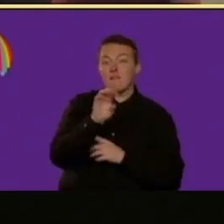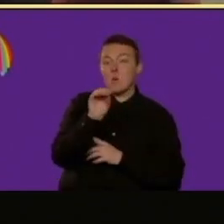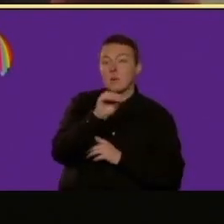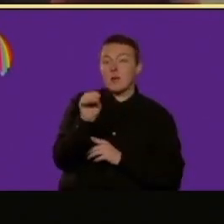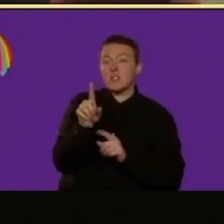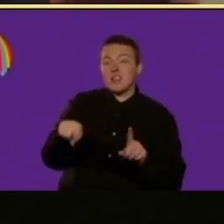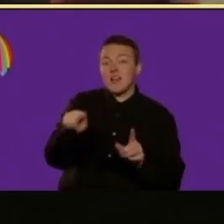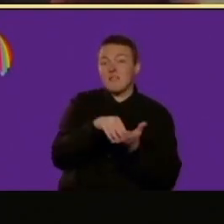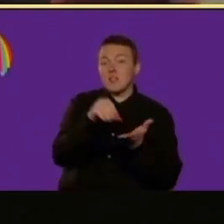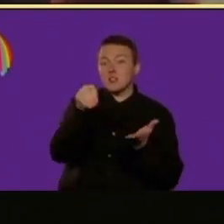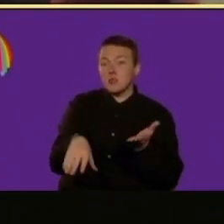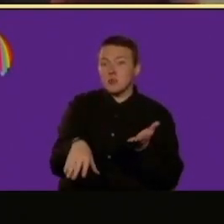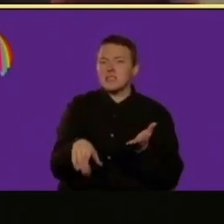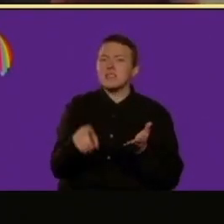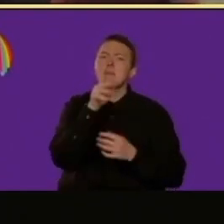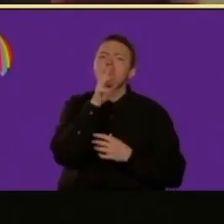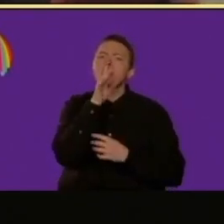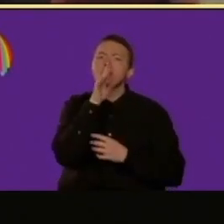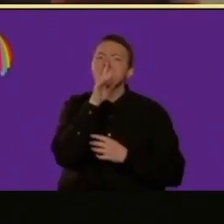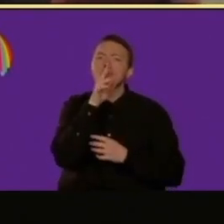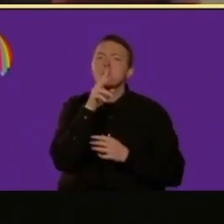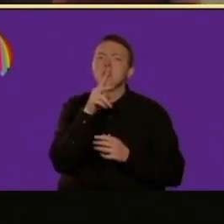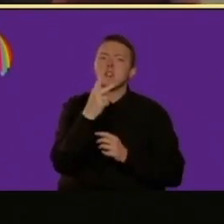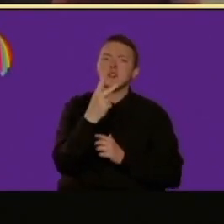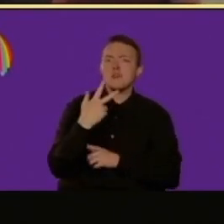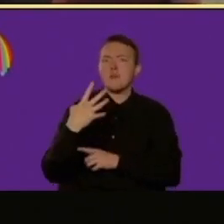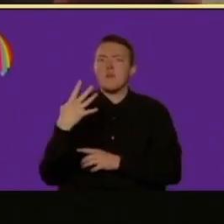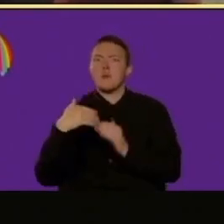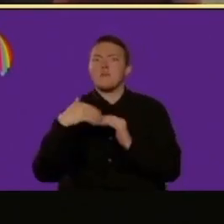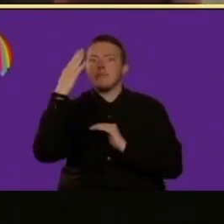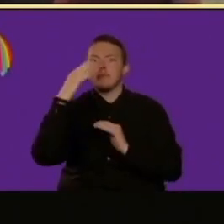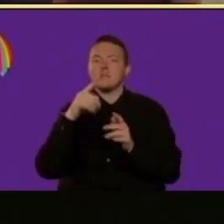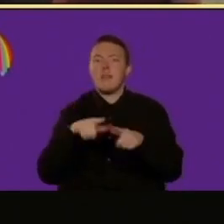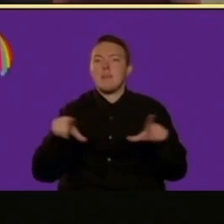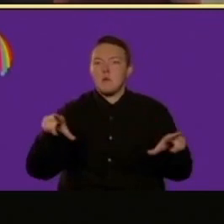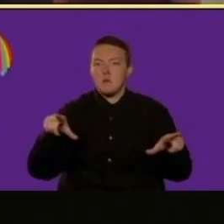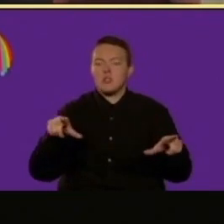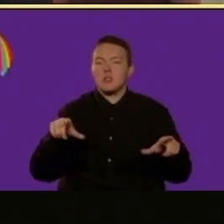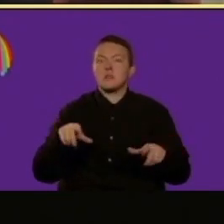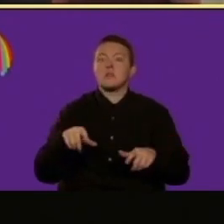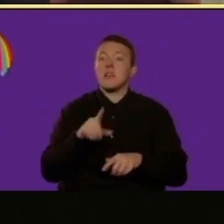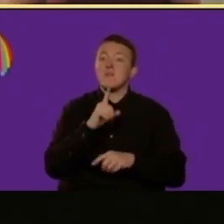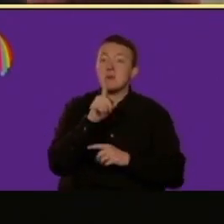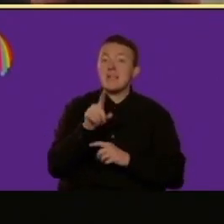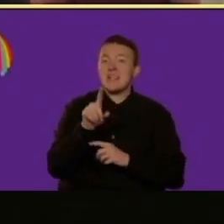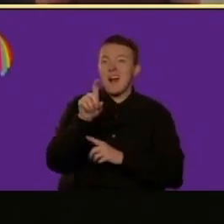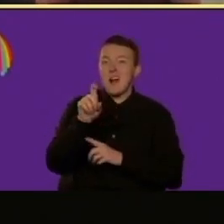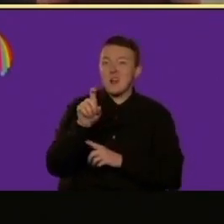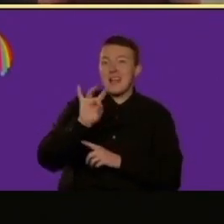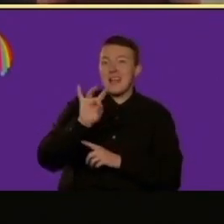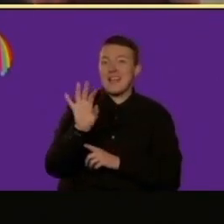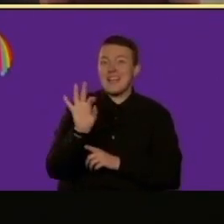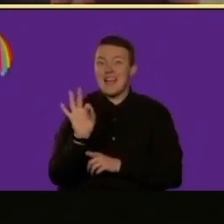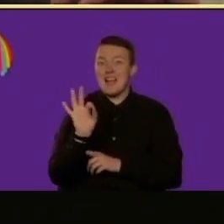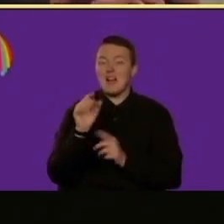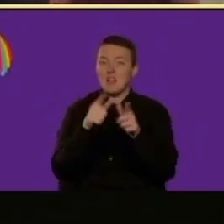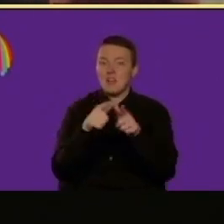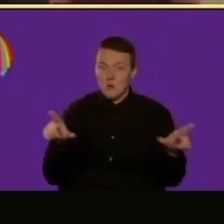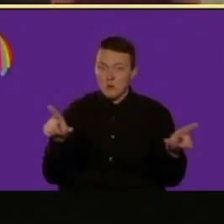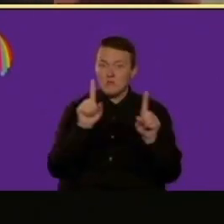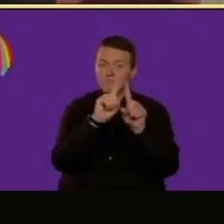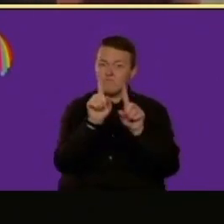to define the problem properly, the problem that we think we need to solve, and we defined the